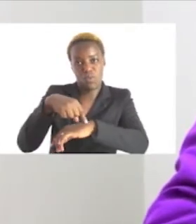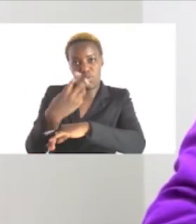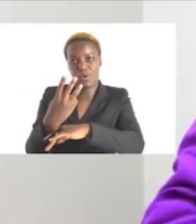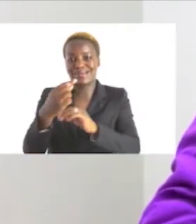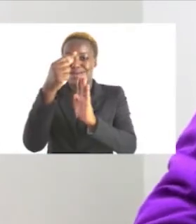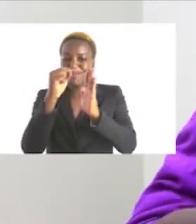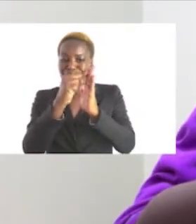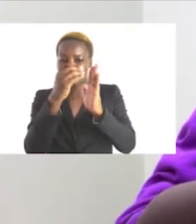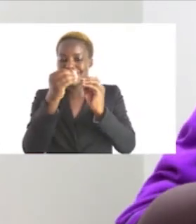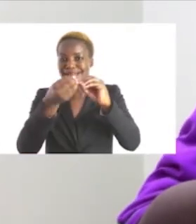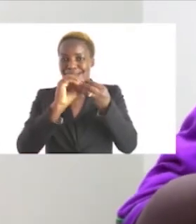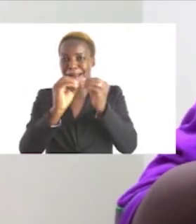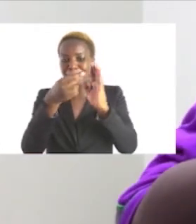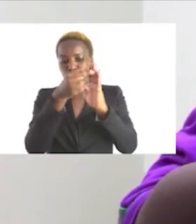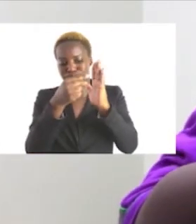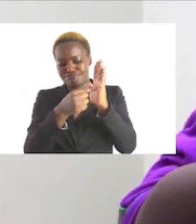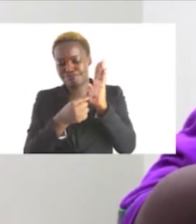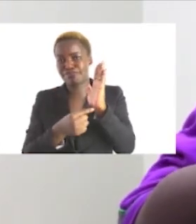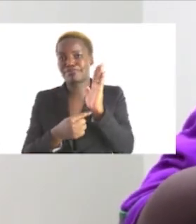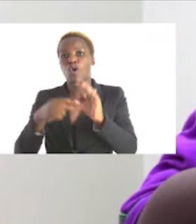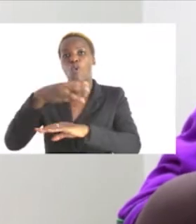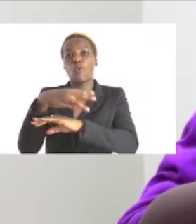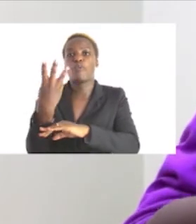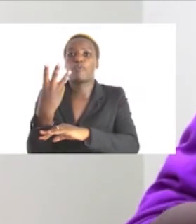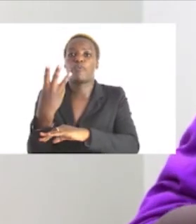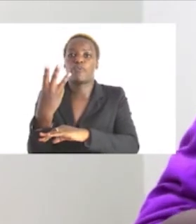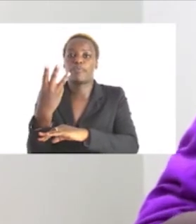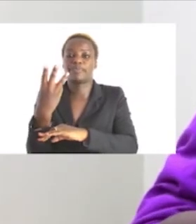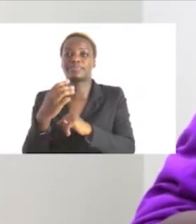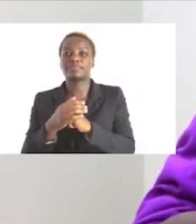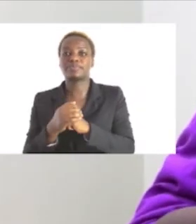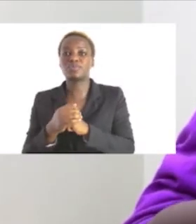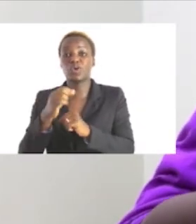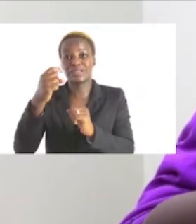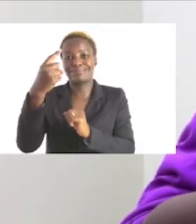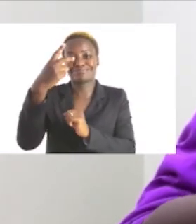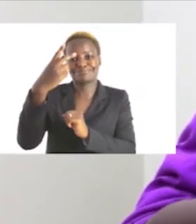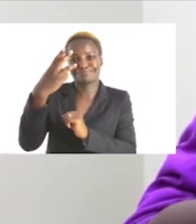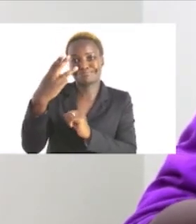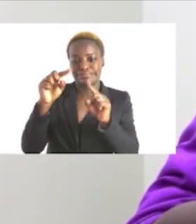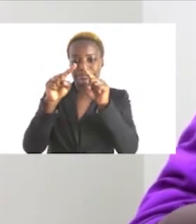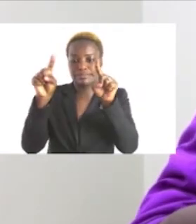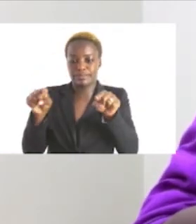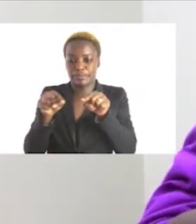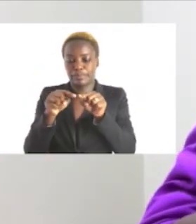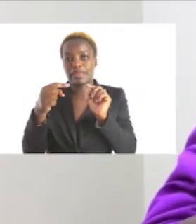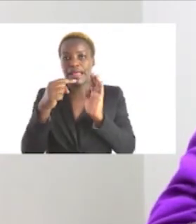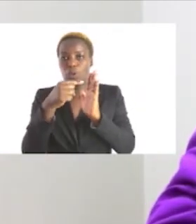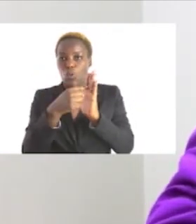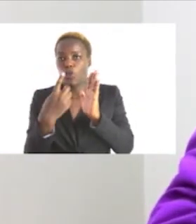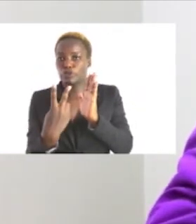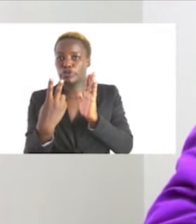in those boxes stands for the Wednesday. We can always count the boxes. For example,